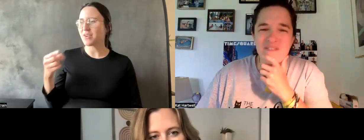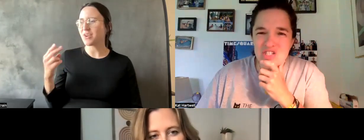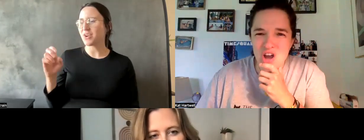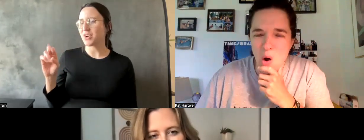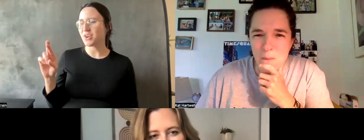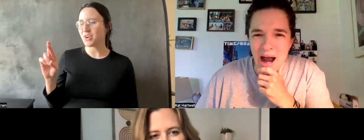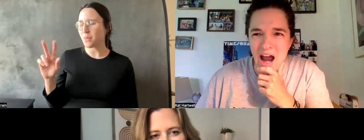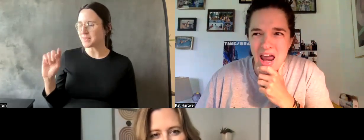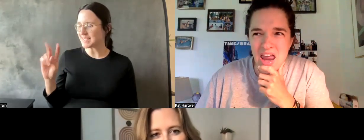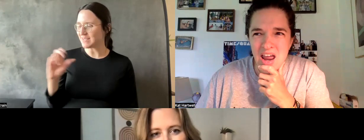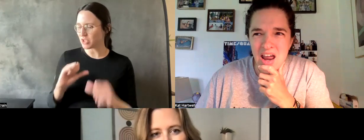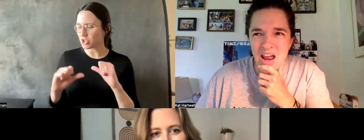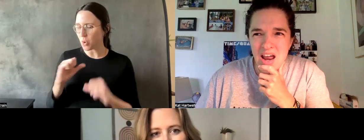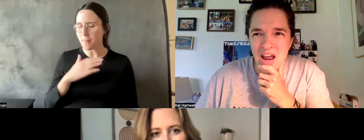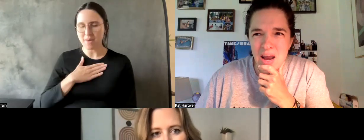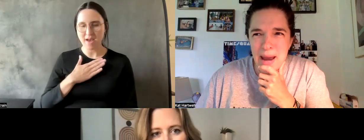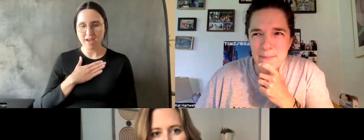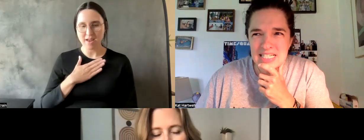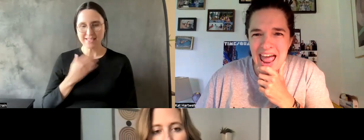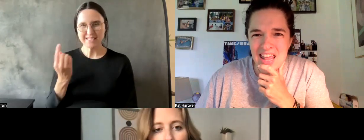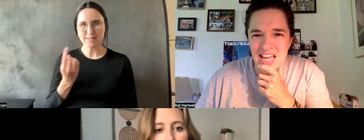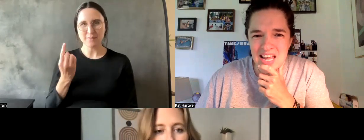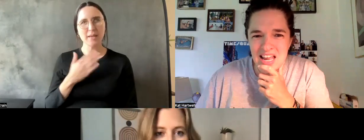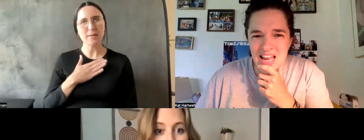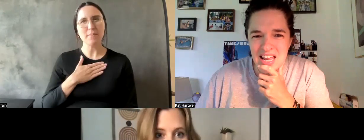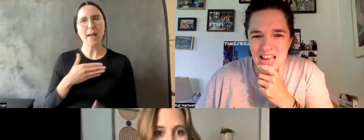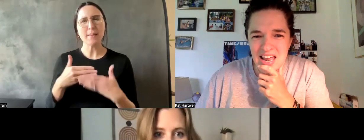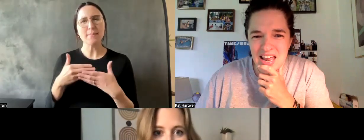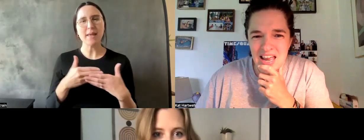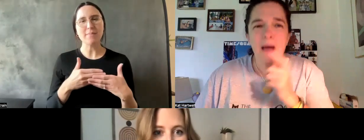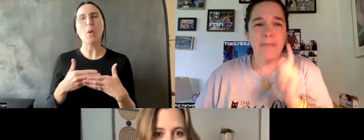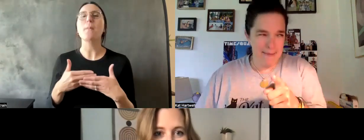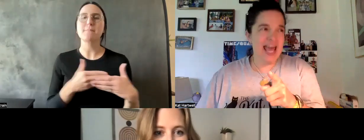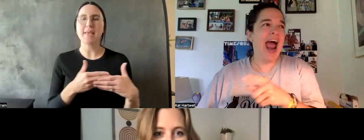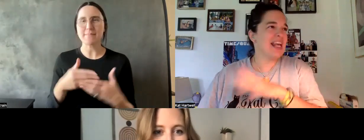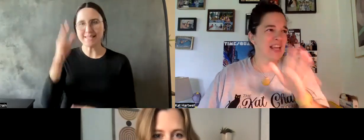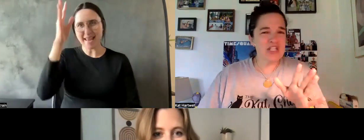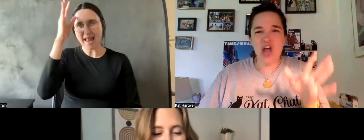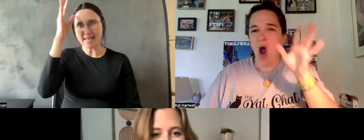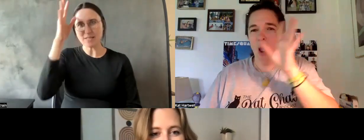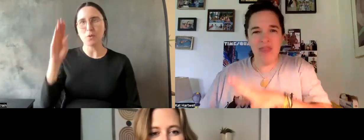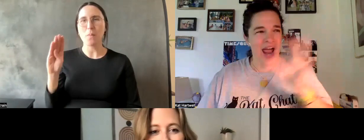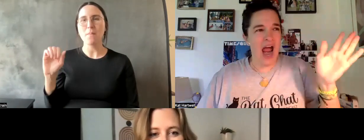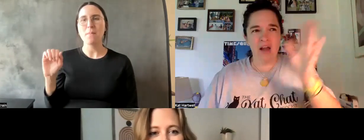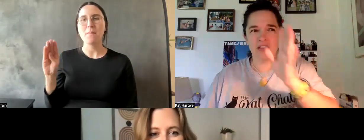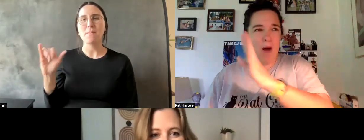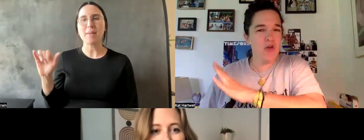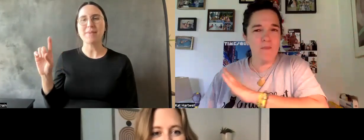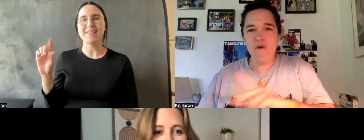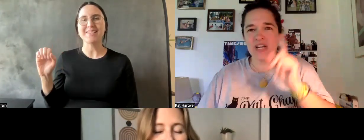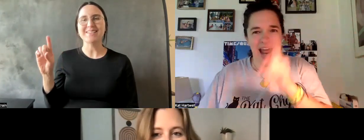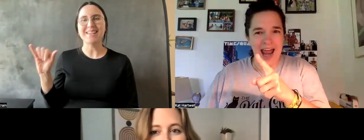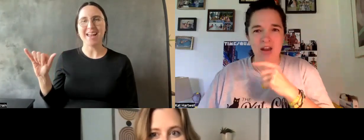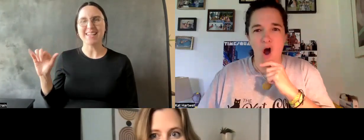what the TV show, My Baby Daddy. Oh, baby daddy. Baby Daddy TV show, Yeah, and then some